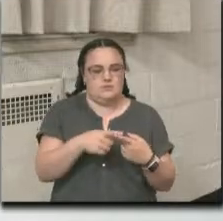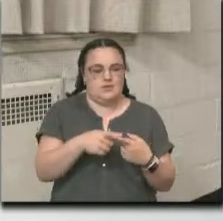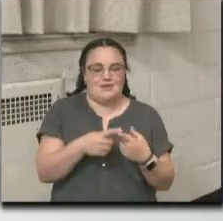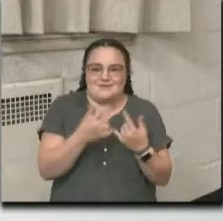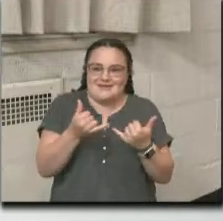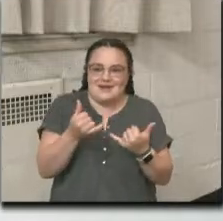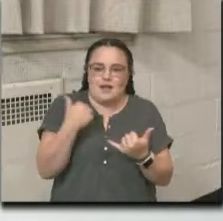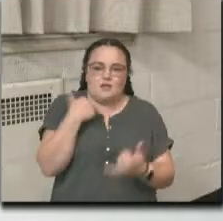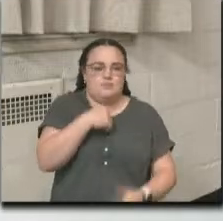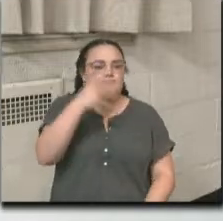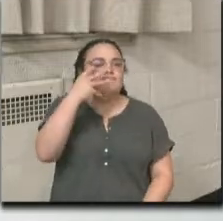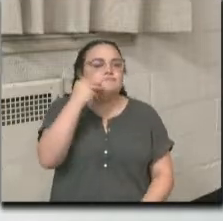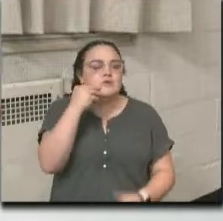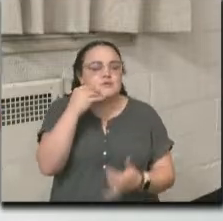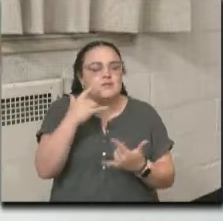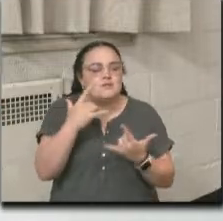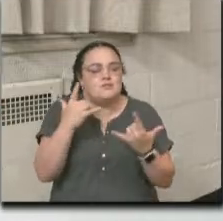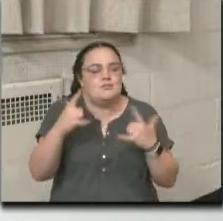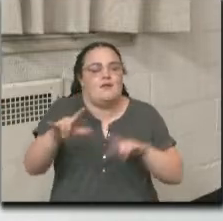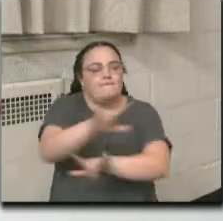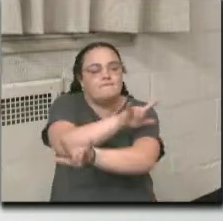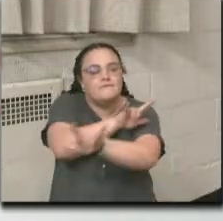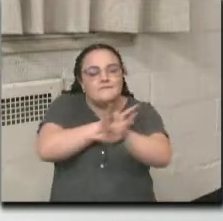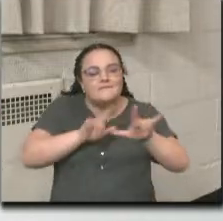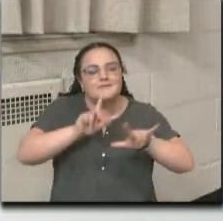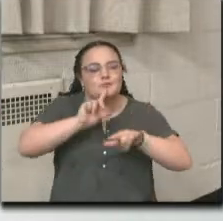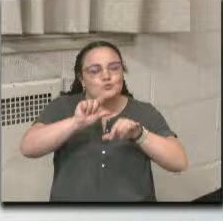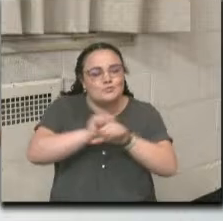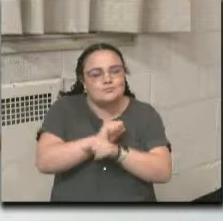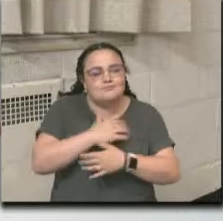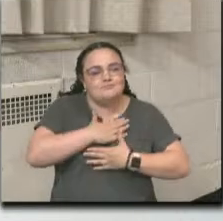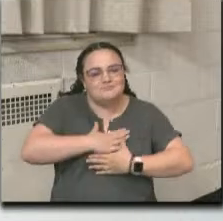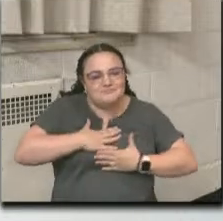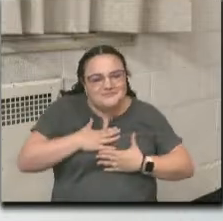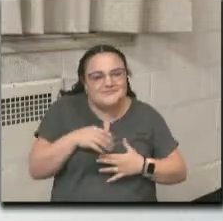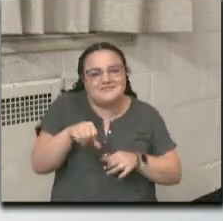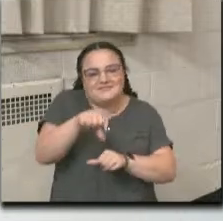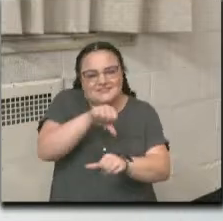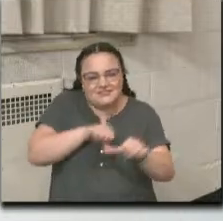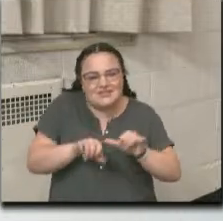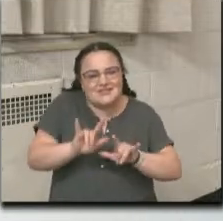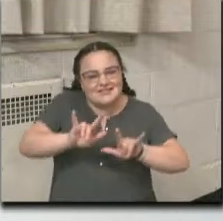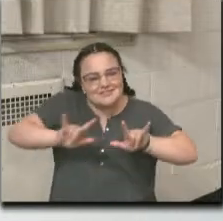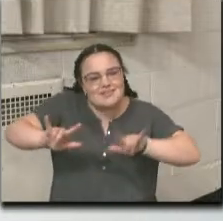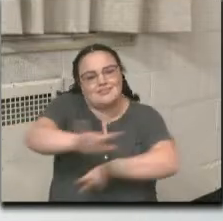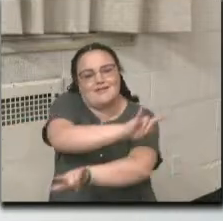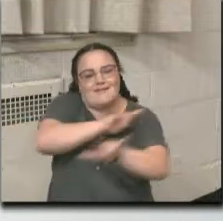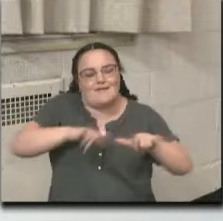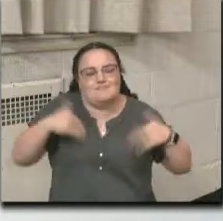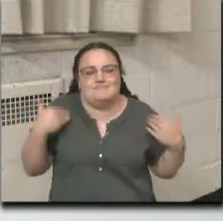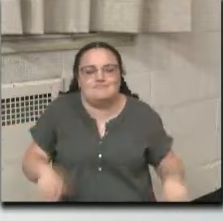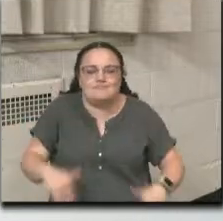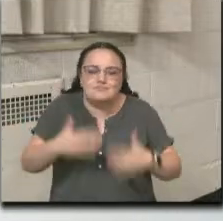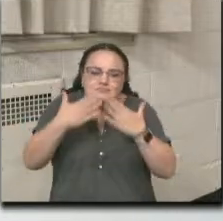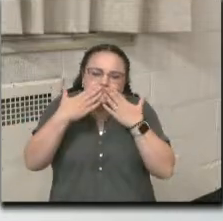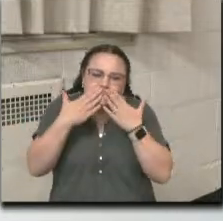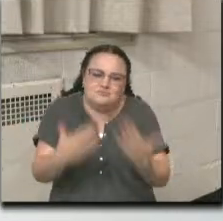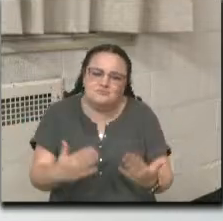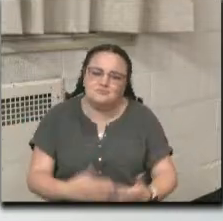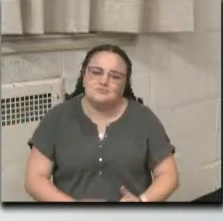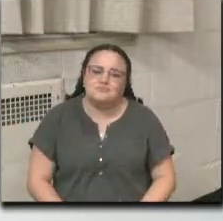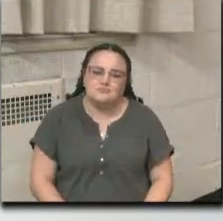room tonight. Genuine appreciation, love. For that, I thank you.